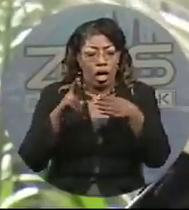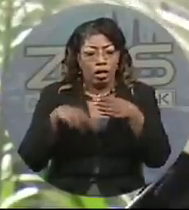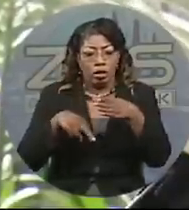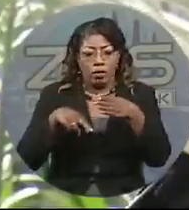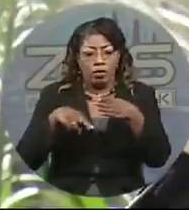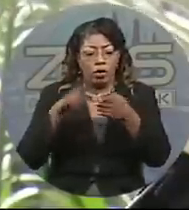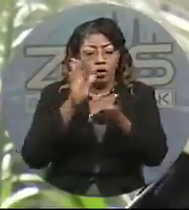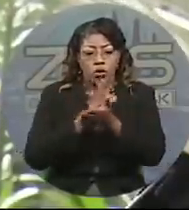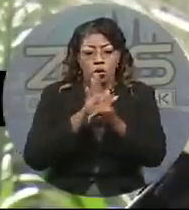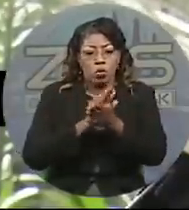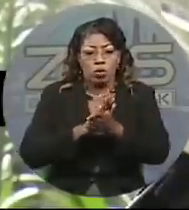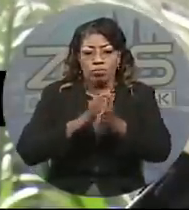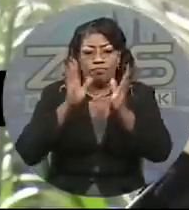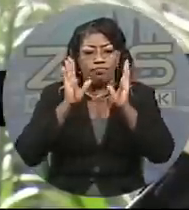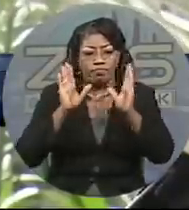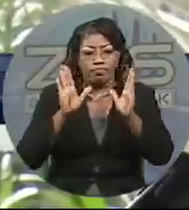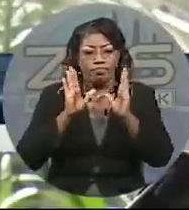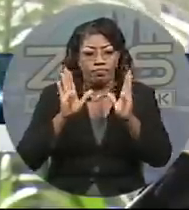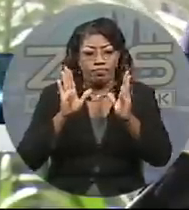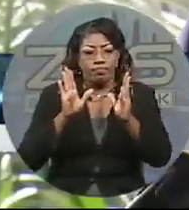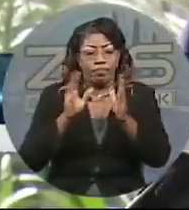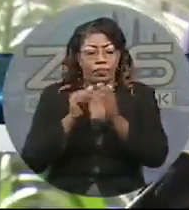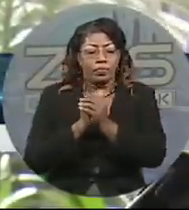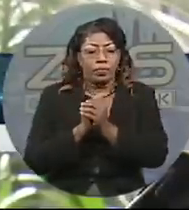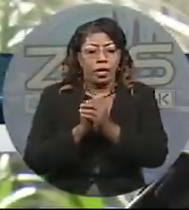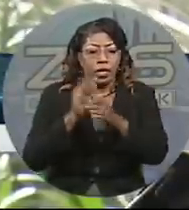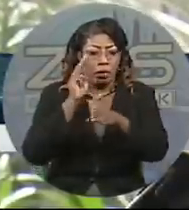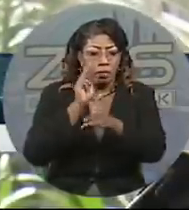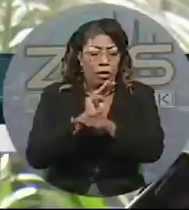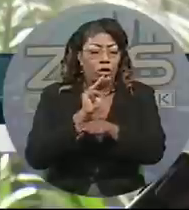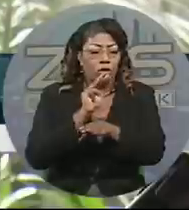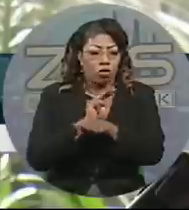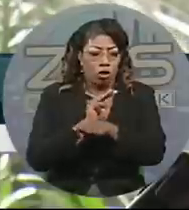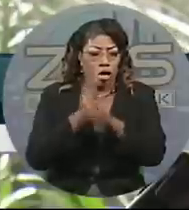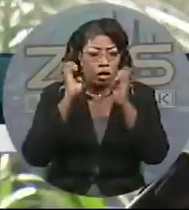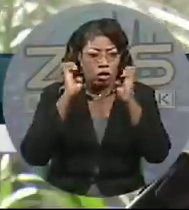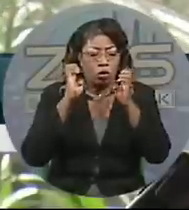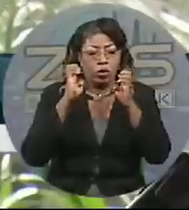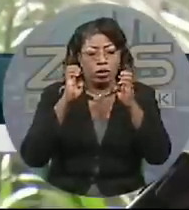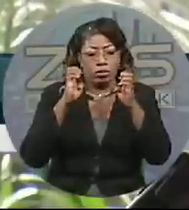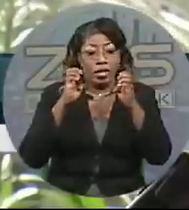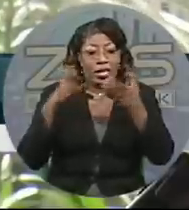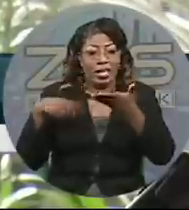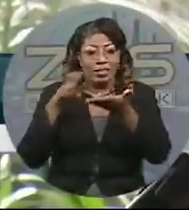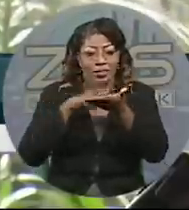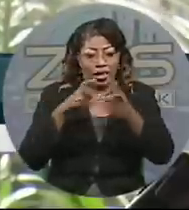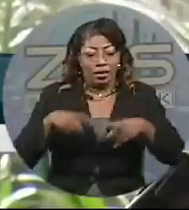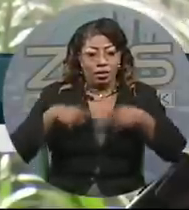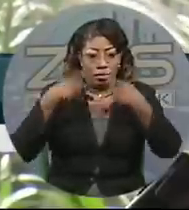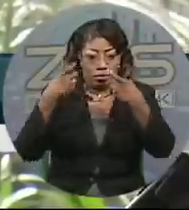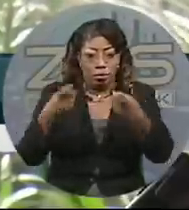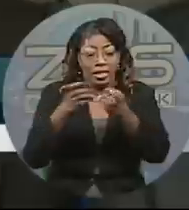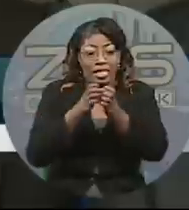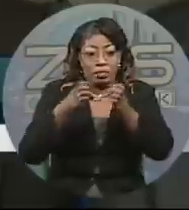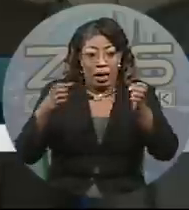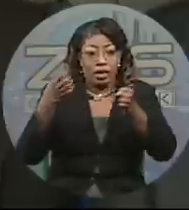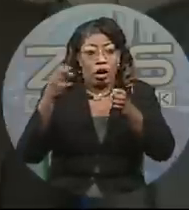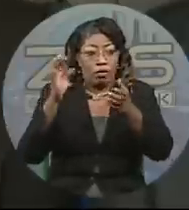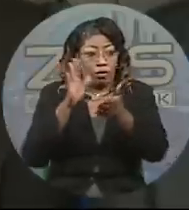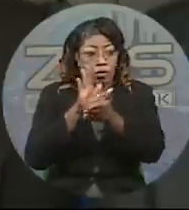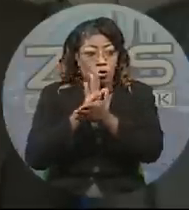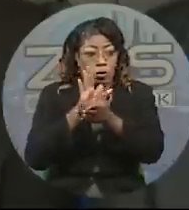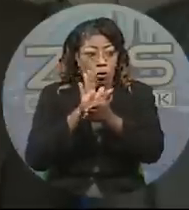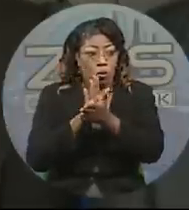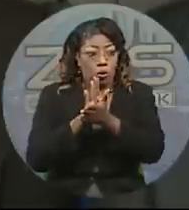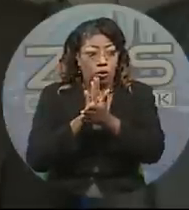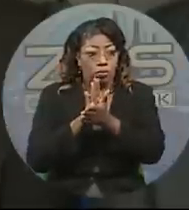need for further growth, the Ministry of Education will invest this year in the expansion of this school.